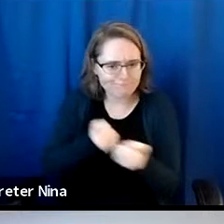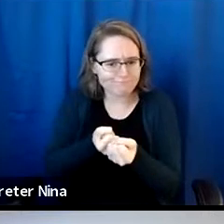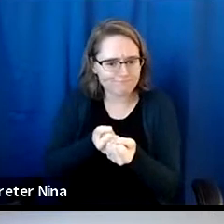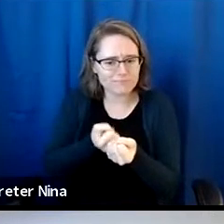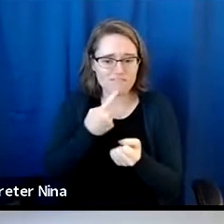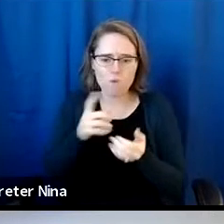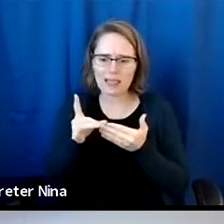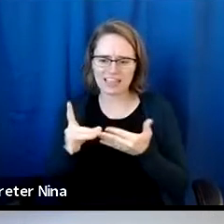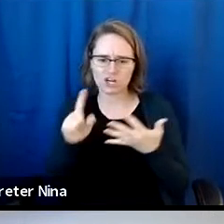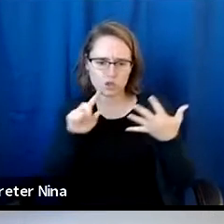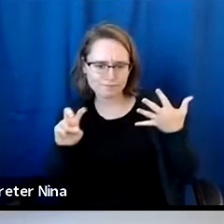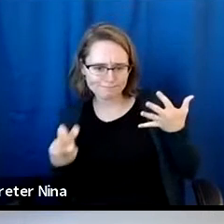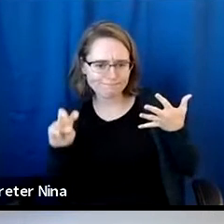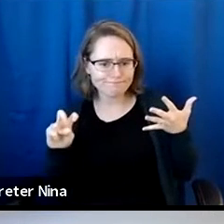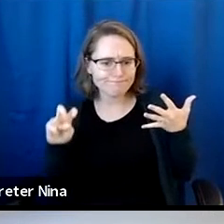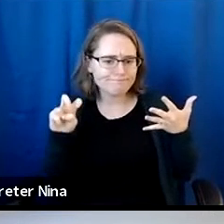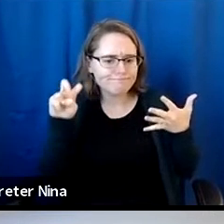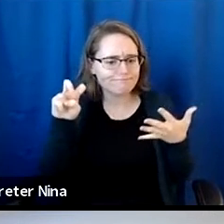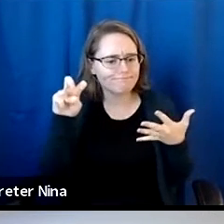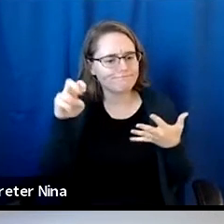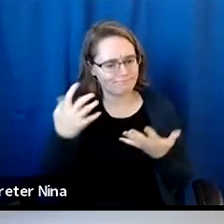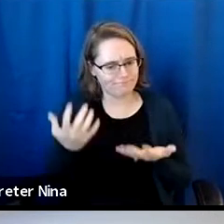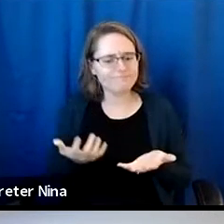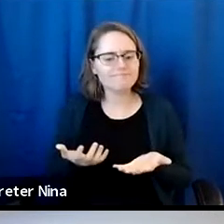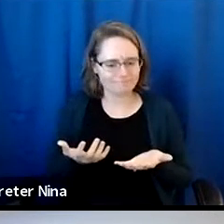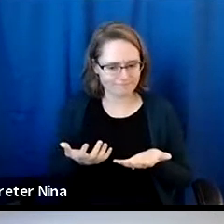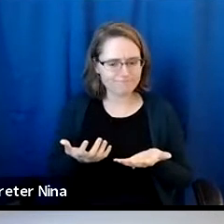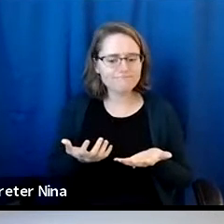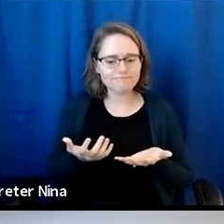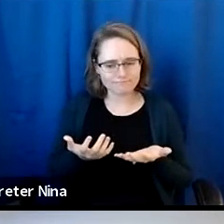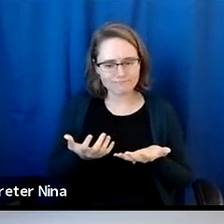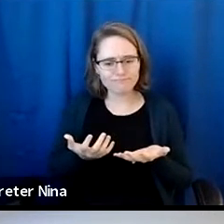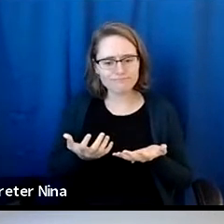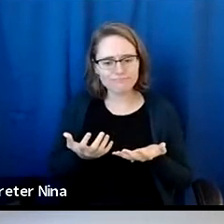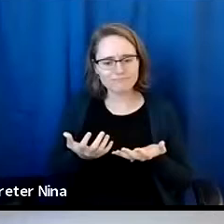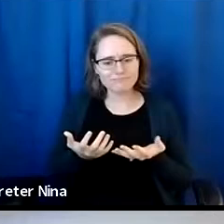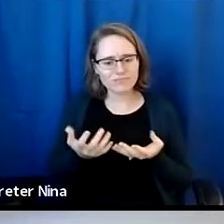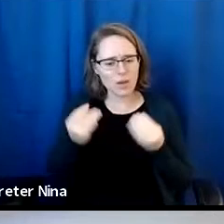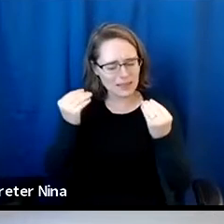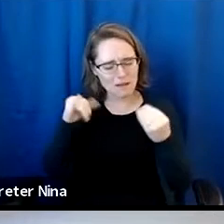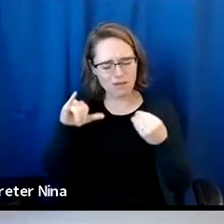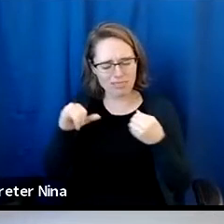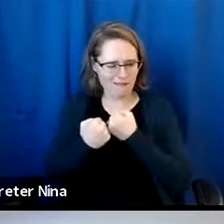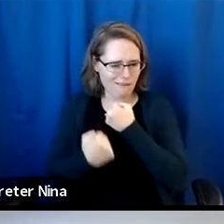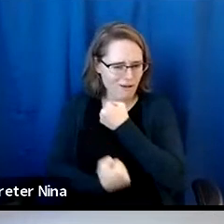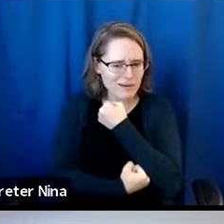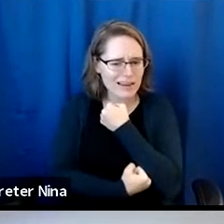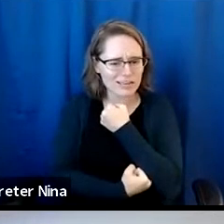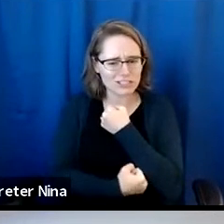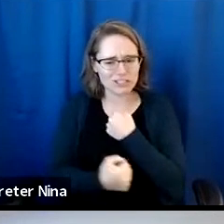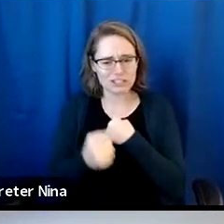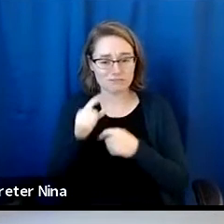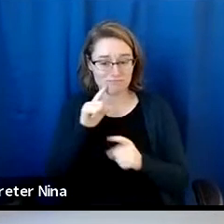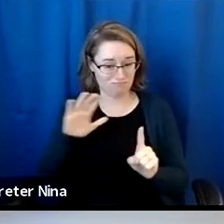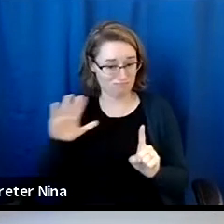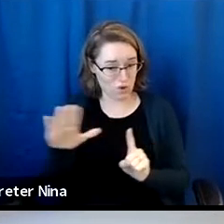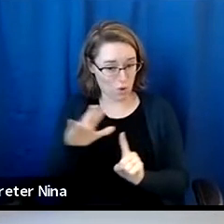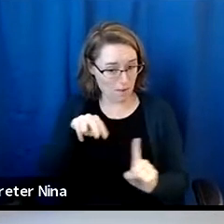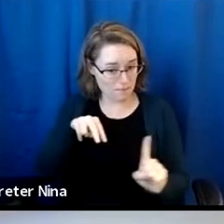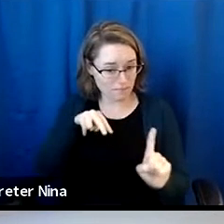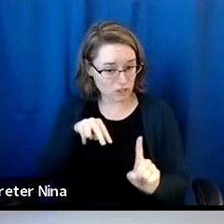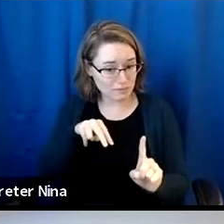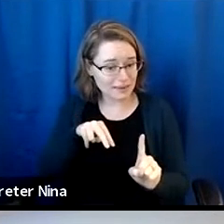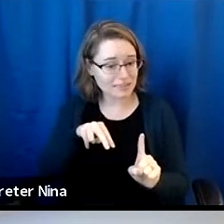leaders forward to the positions of where they're at. And so looking at that foundation, from your perspective, how